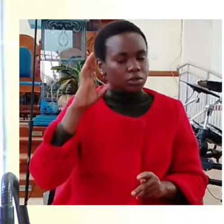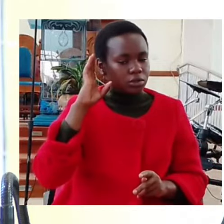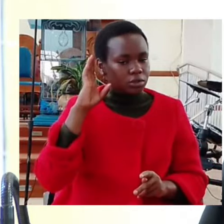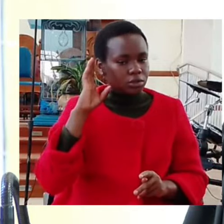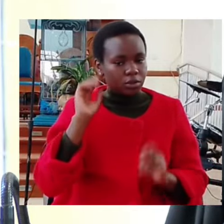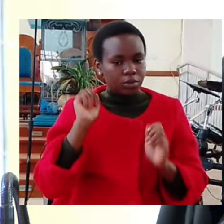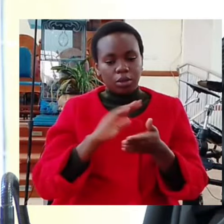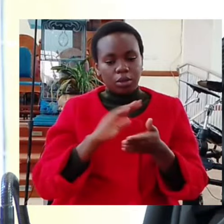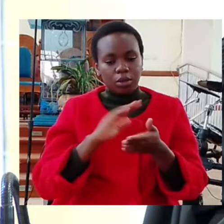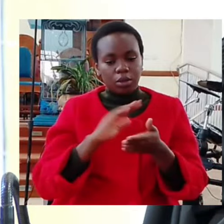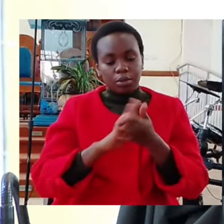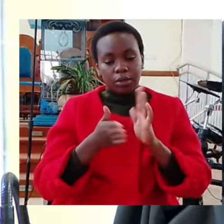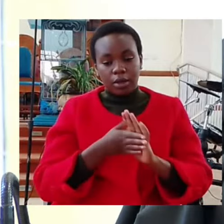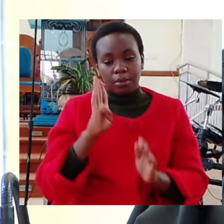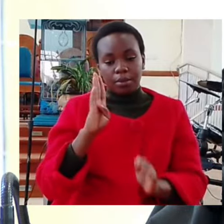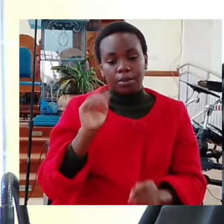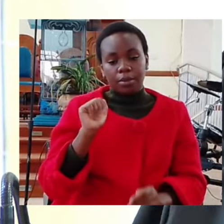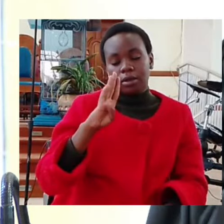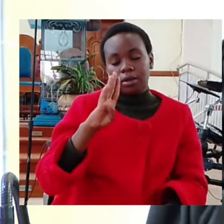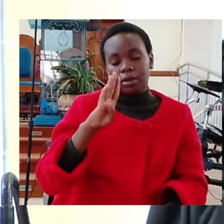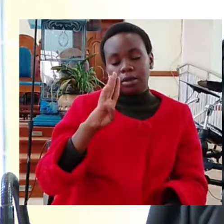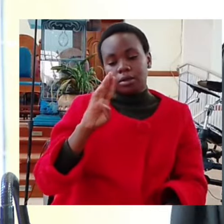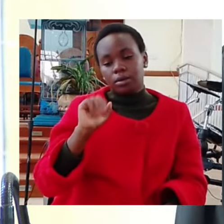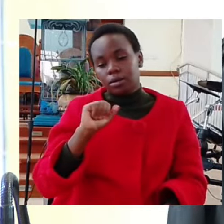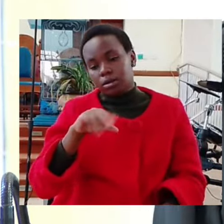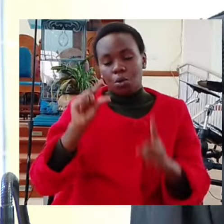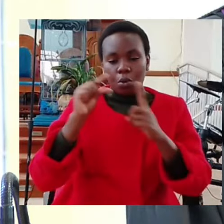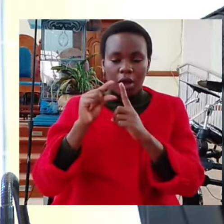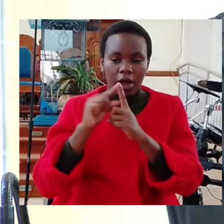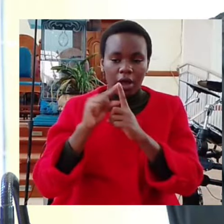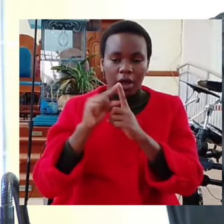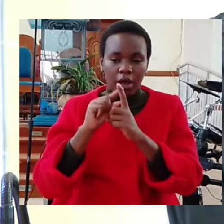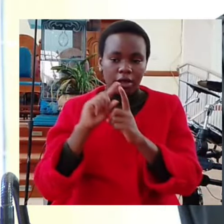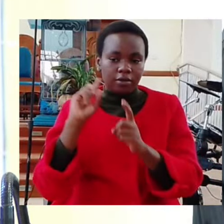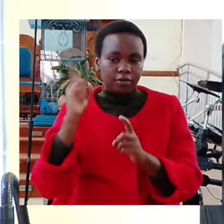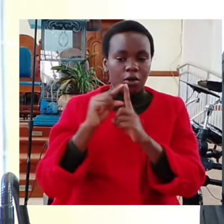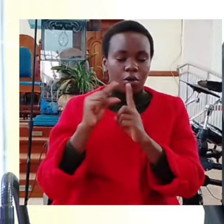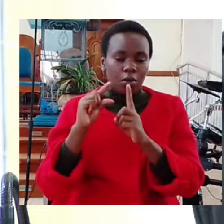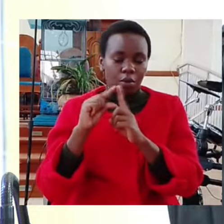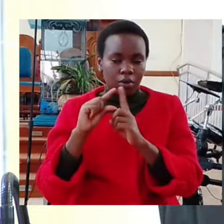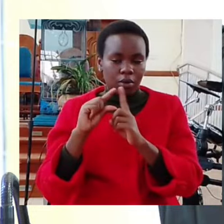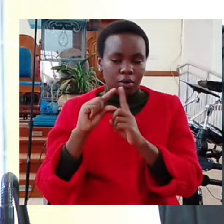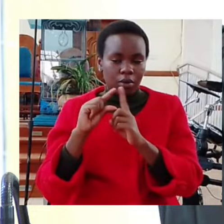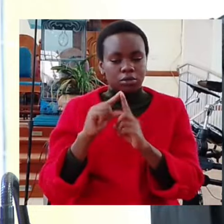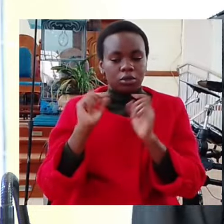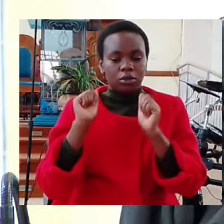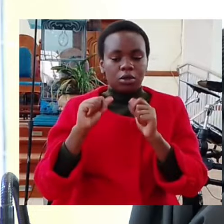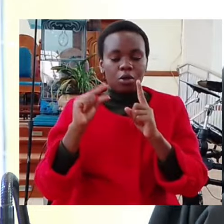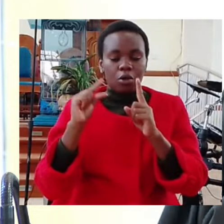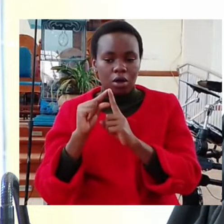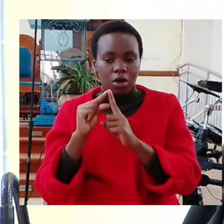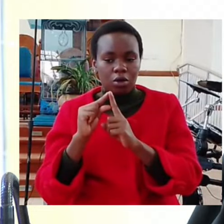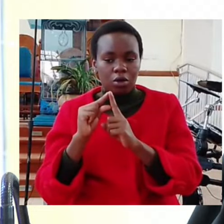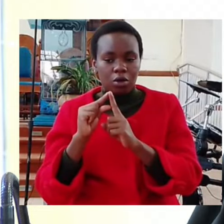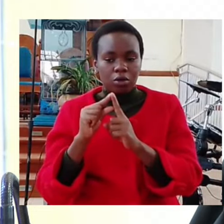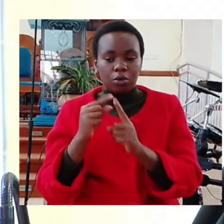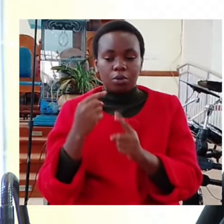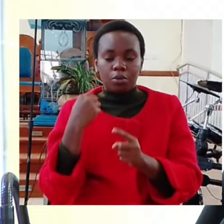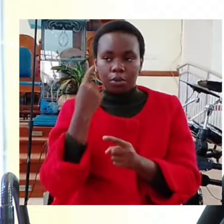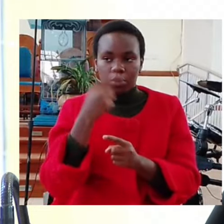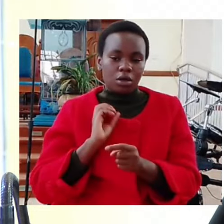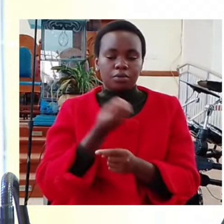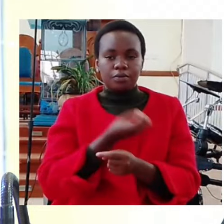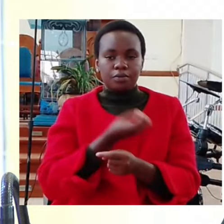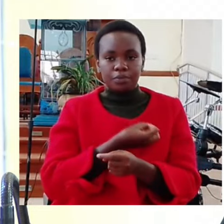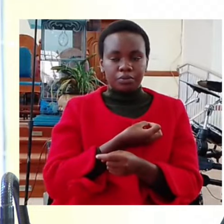atia. Udo wa bere ni shugo, words of affirmation, the words of our mouth.